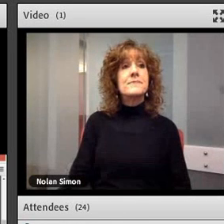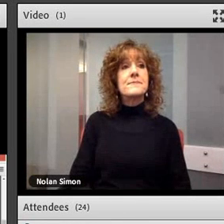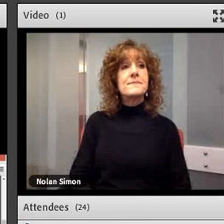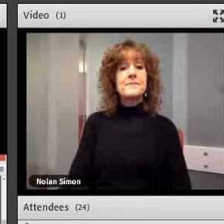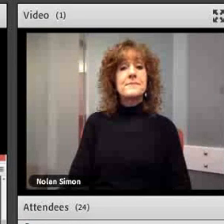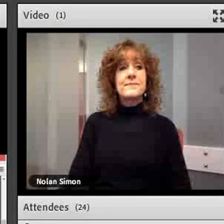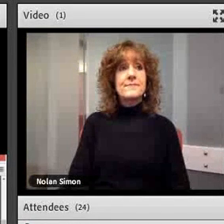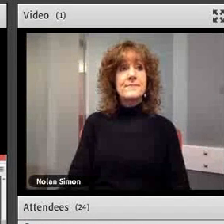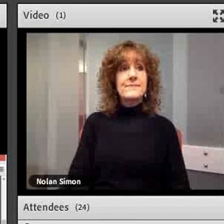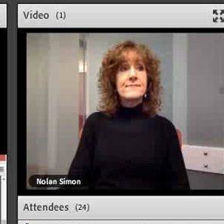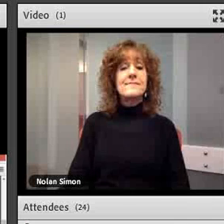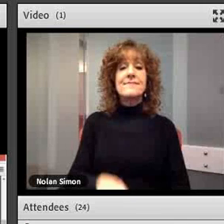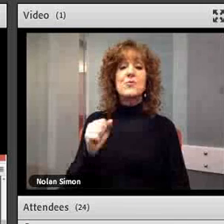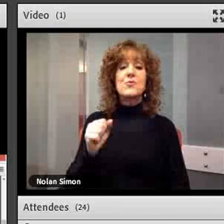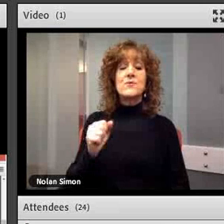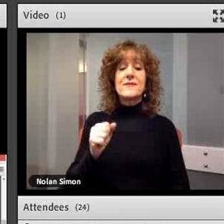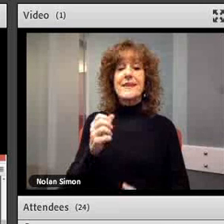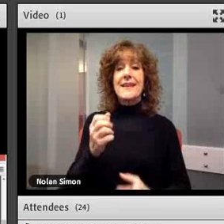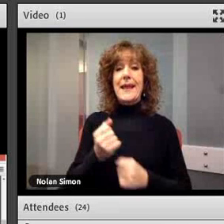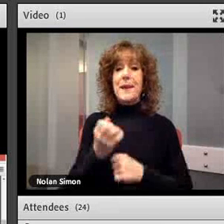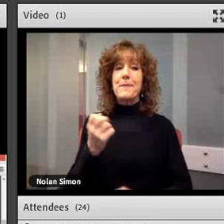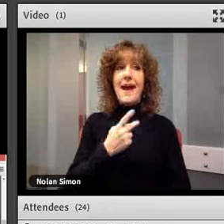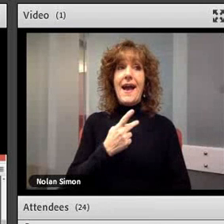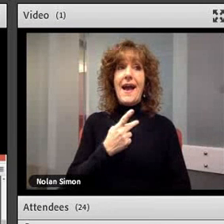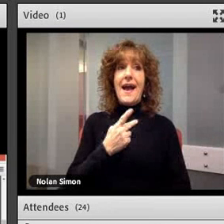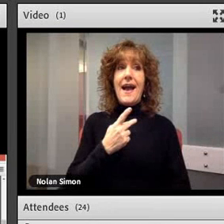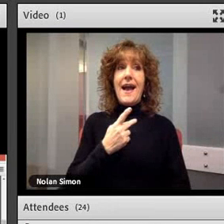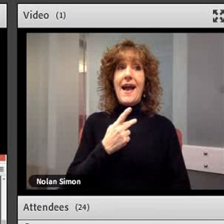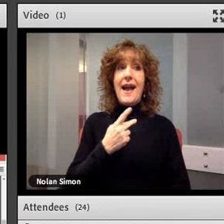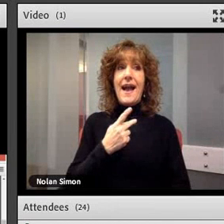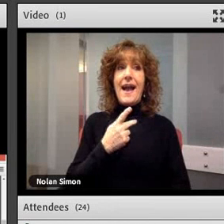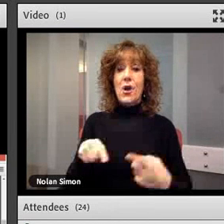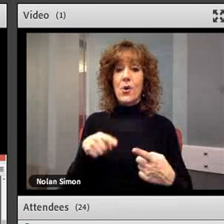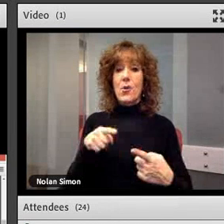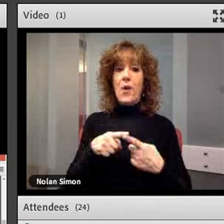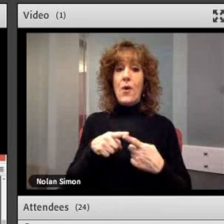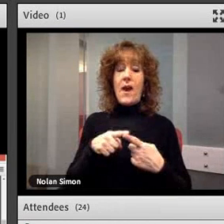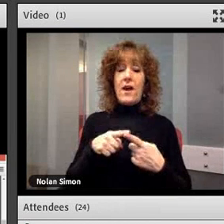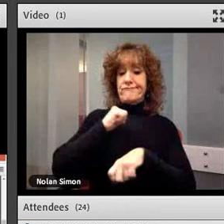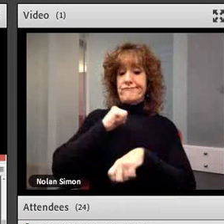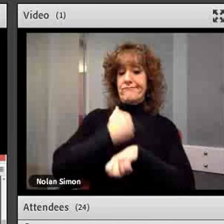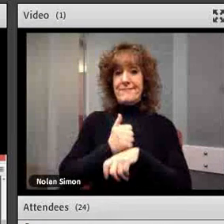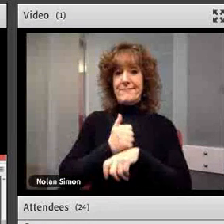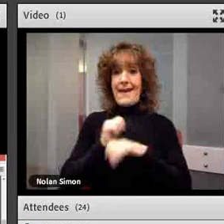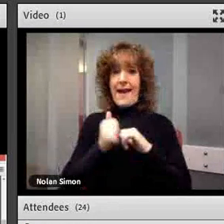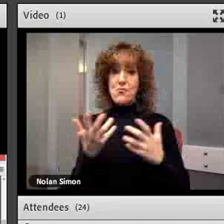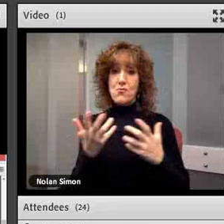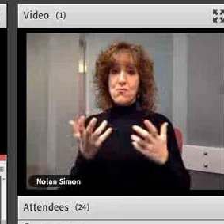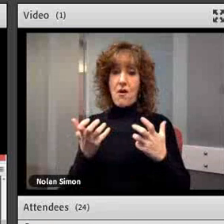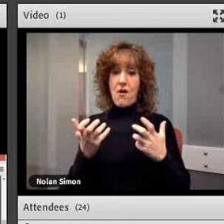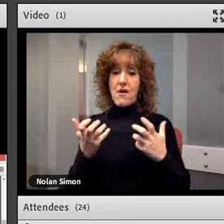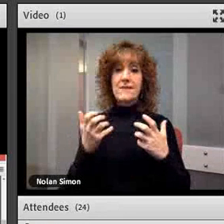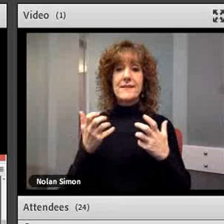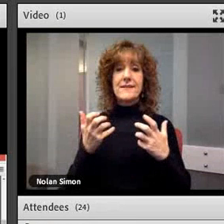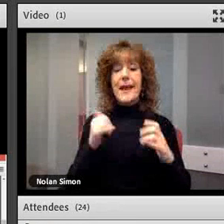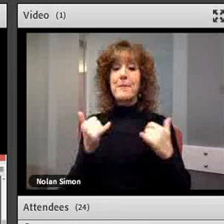You take it back. Okay. Once you have it the way that you want it, you can play a video for it.